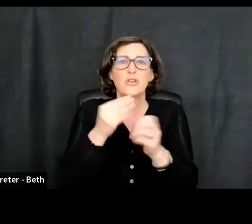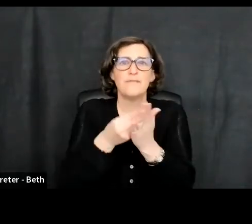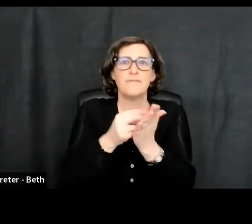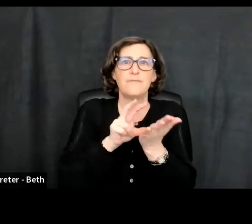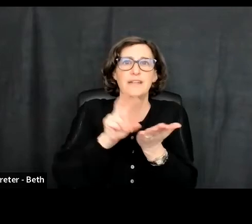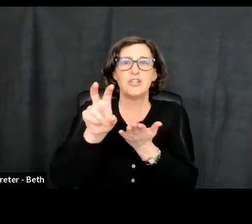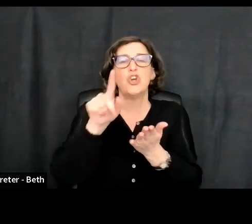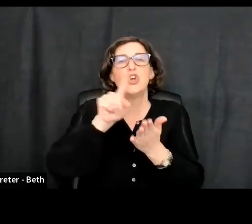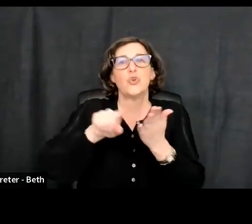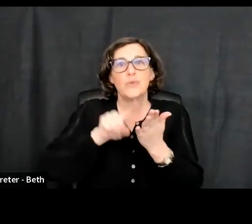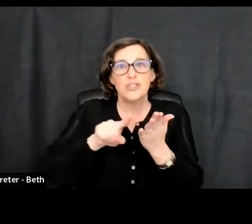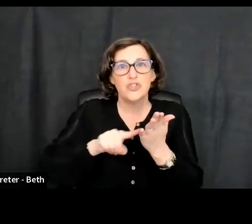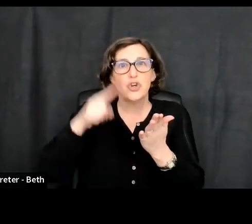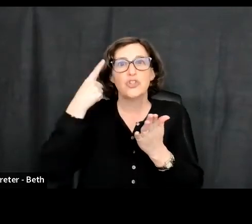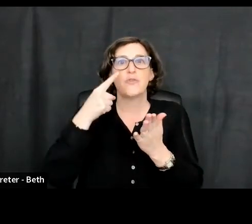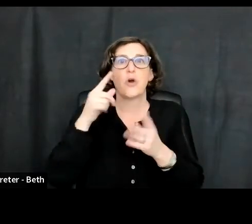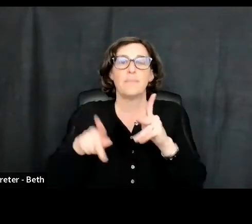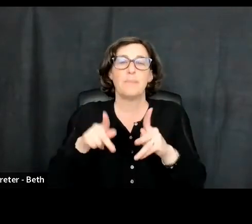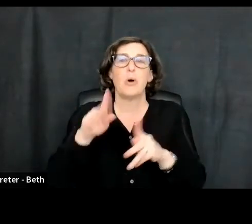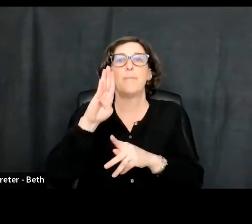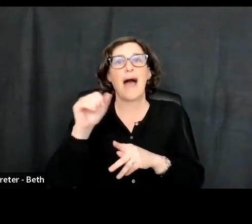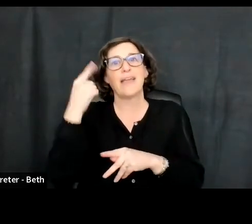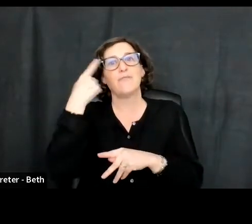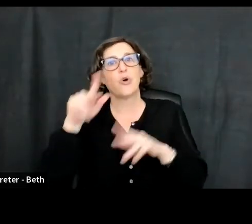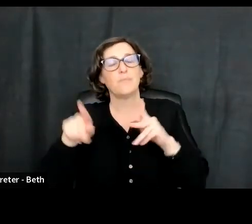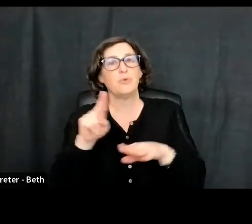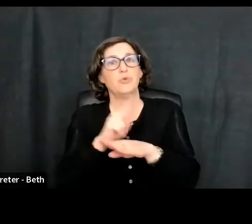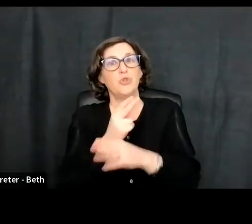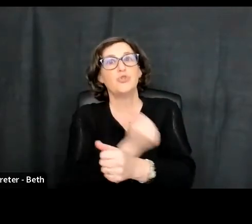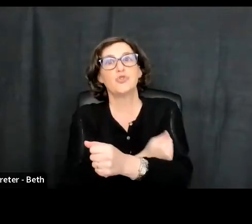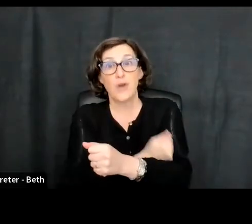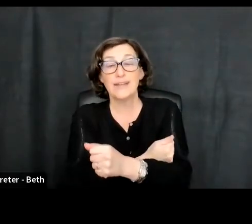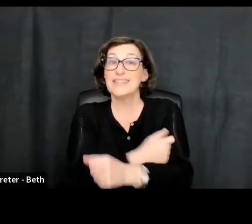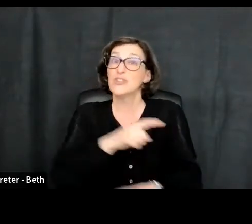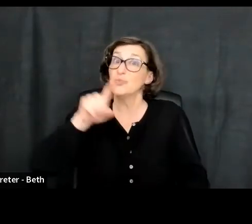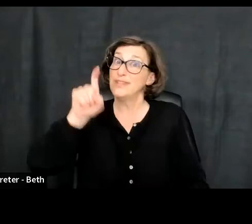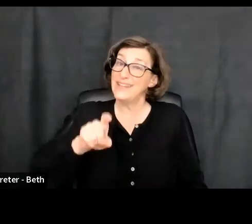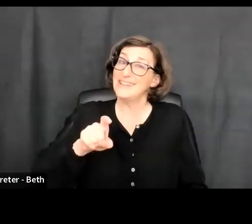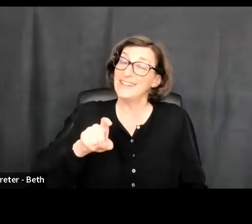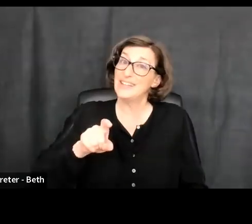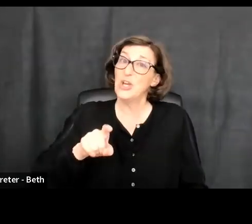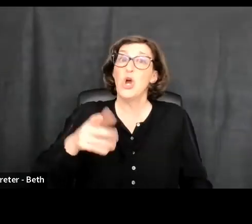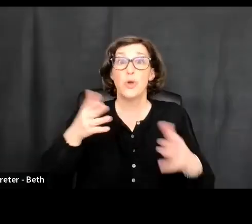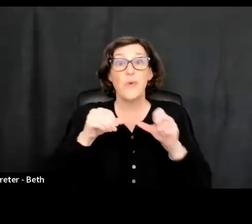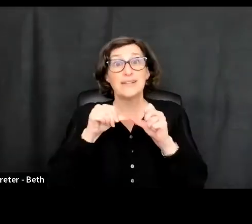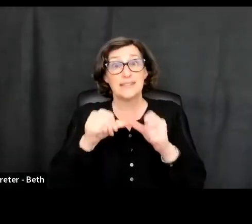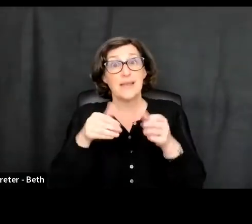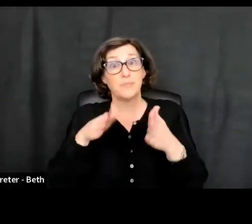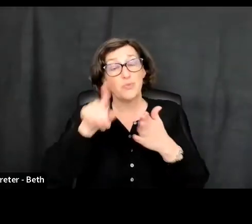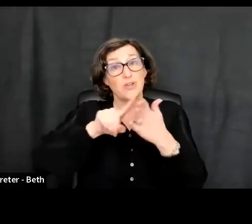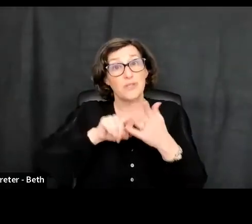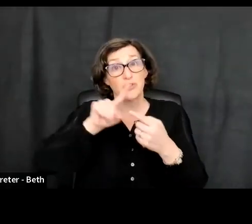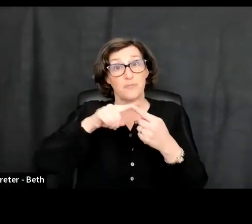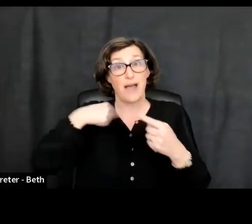research by and for people who use drugs will be necessary. We want a sustainable way to influence research about us while also being